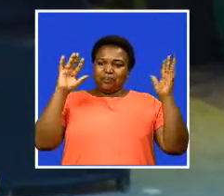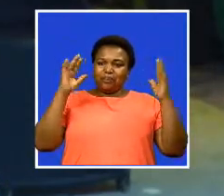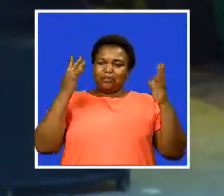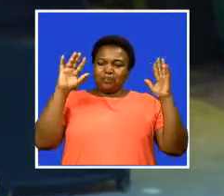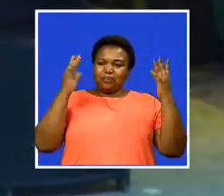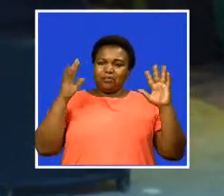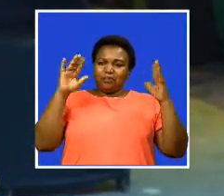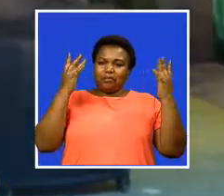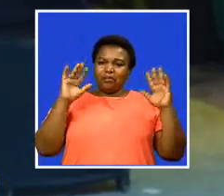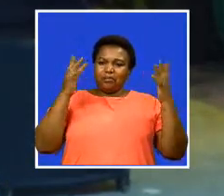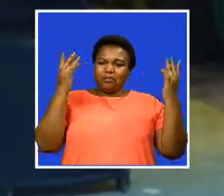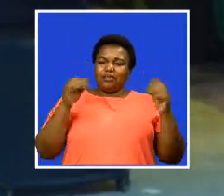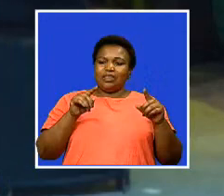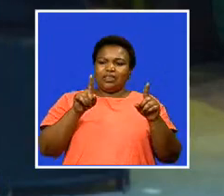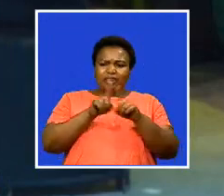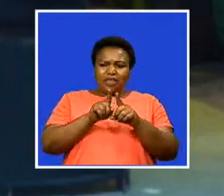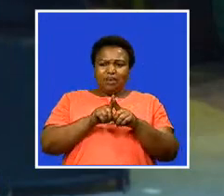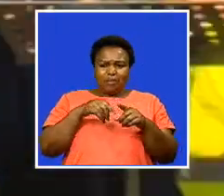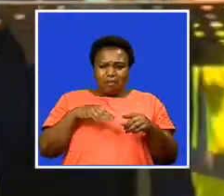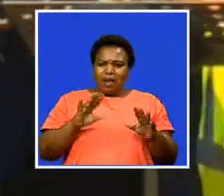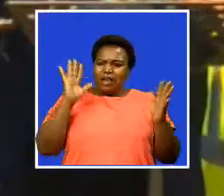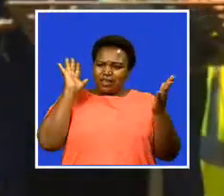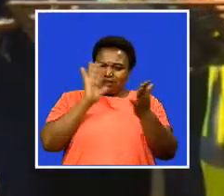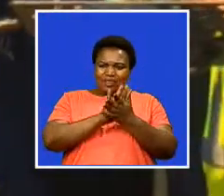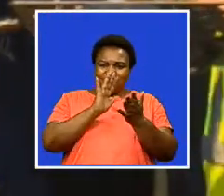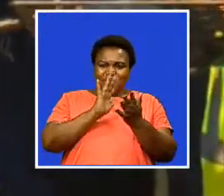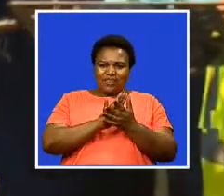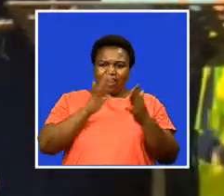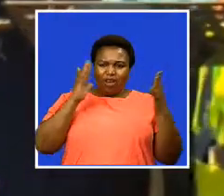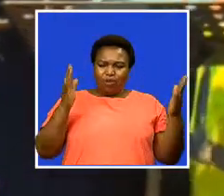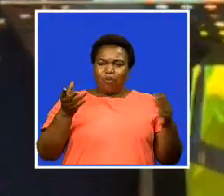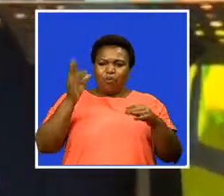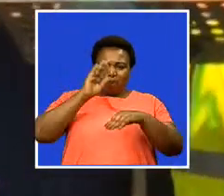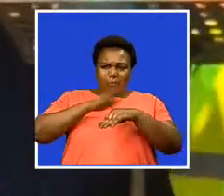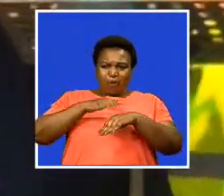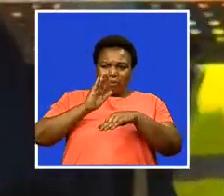you have to clap like your life depends on her. Clap